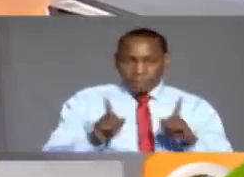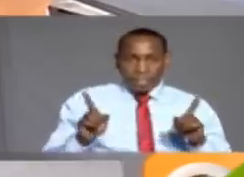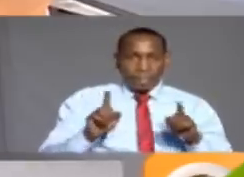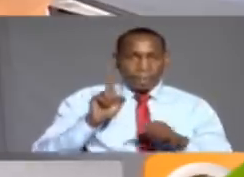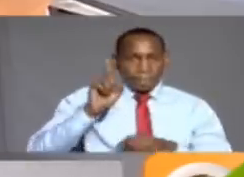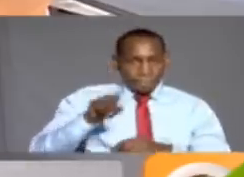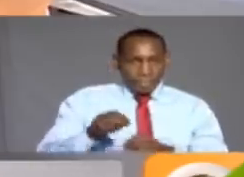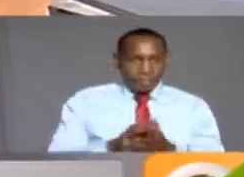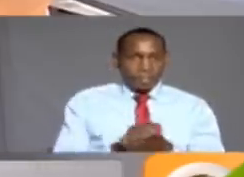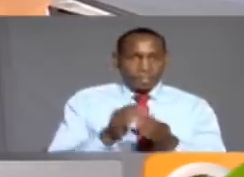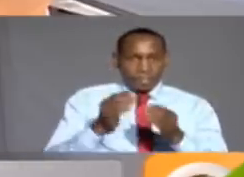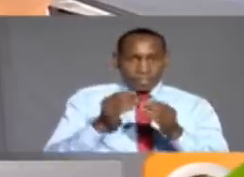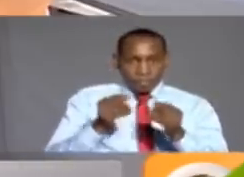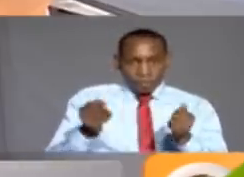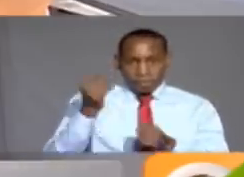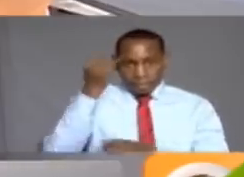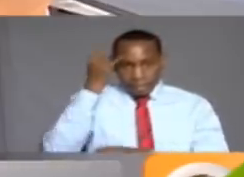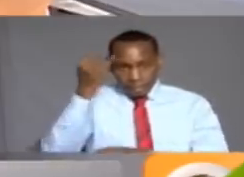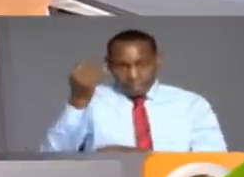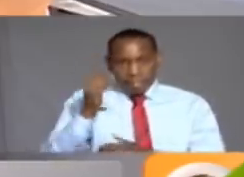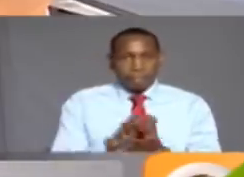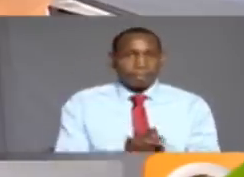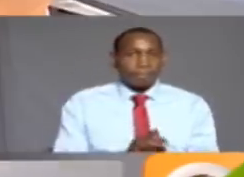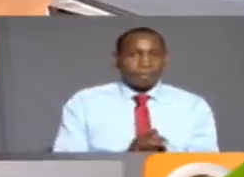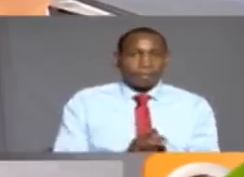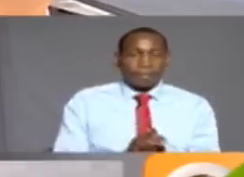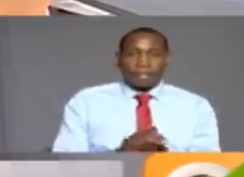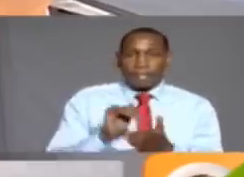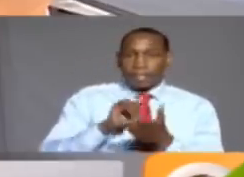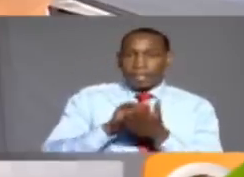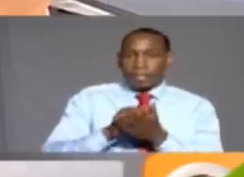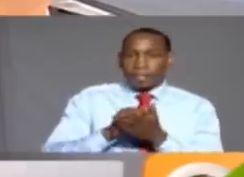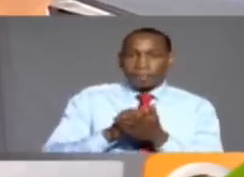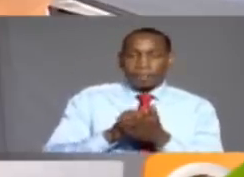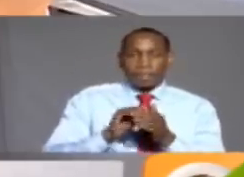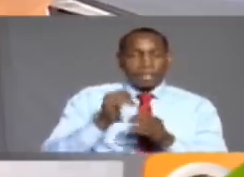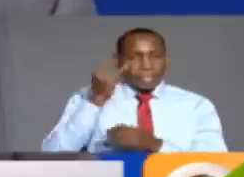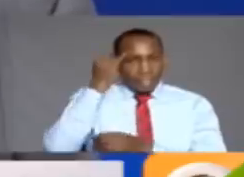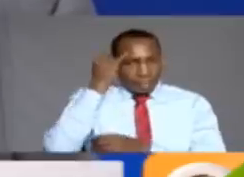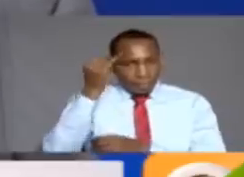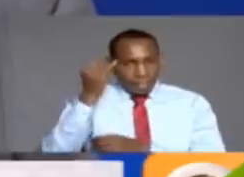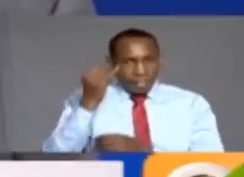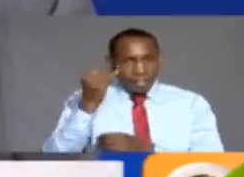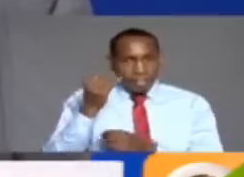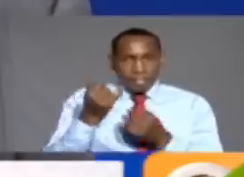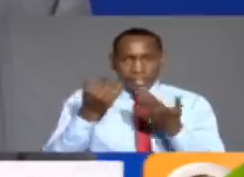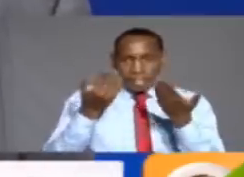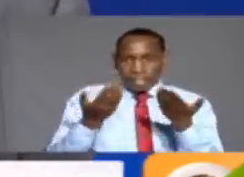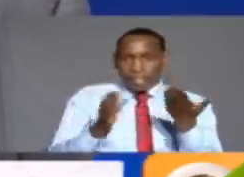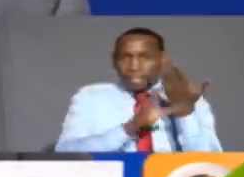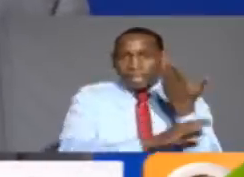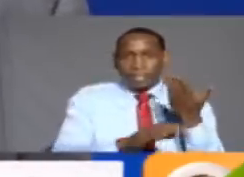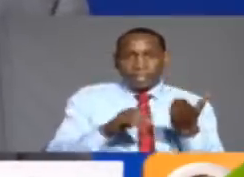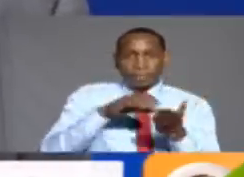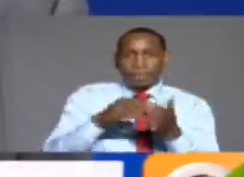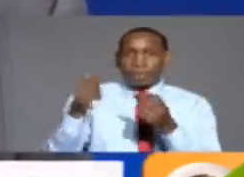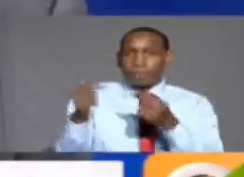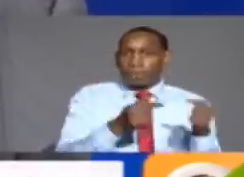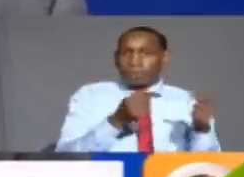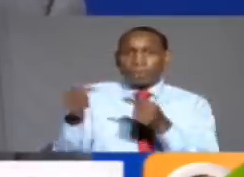some things in terms of the perception. Hardship is the best thing that... Can you imagine where we would be as a country? Running battles every